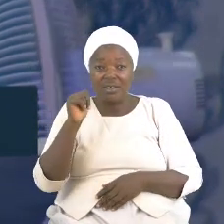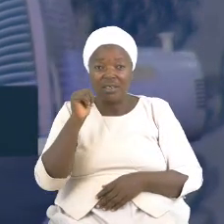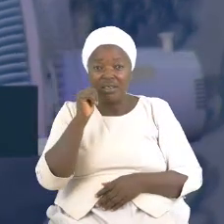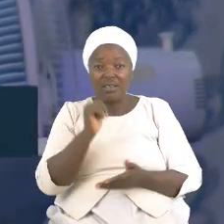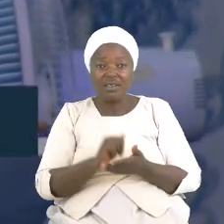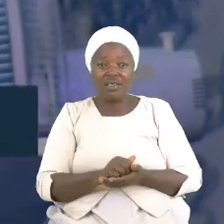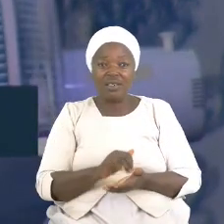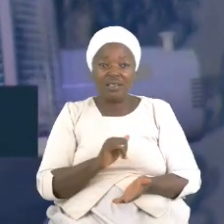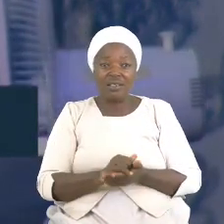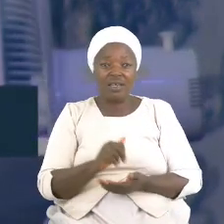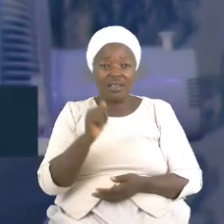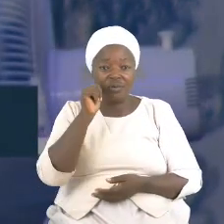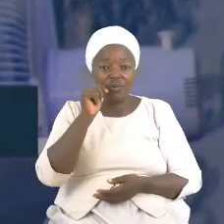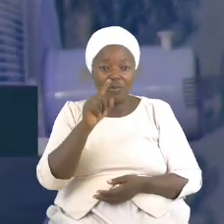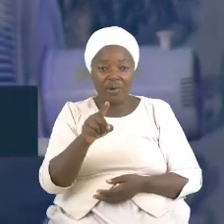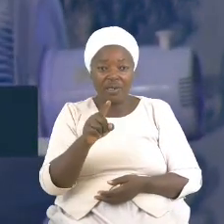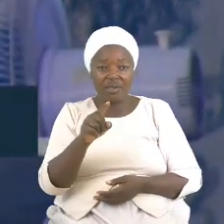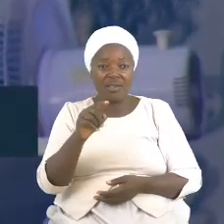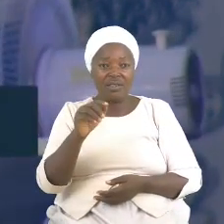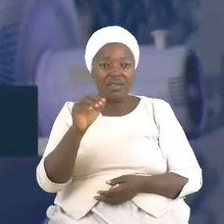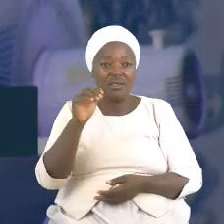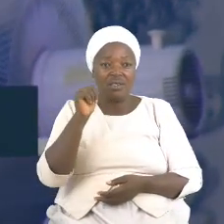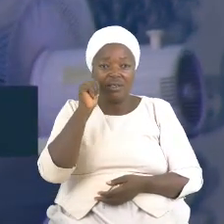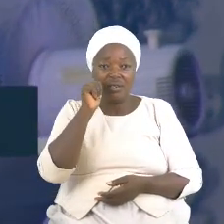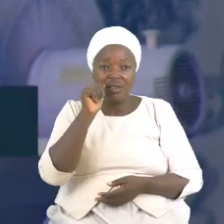She waited.